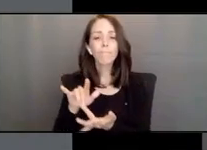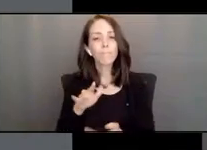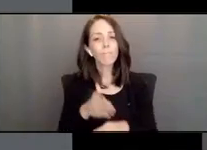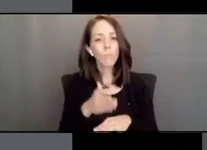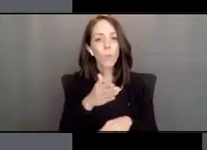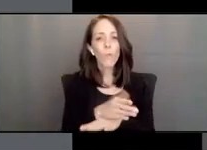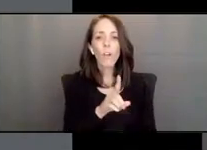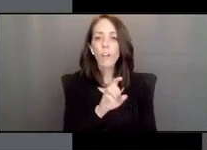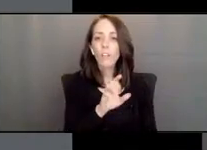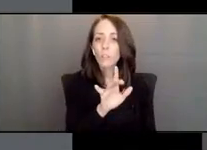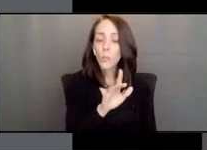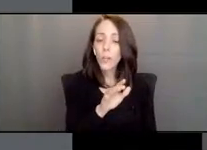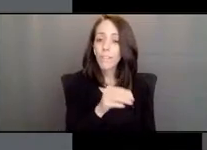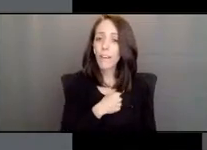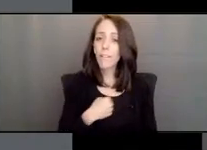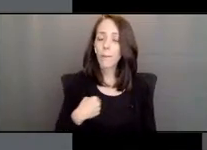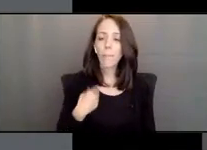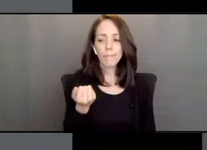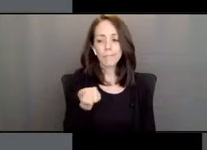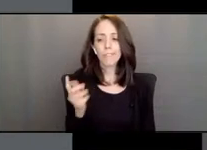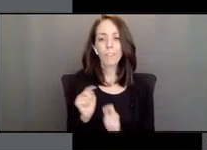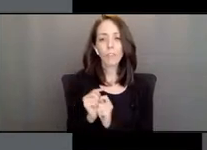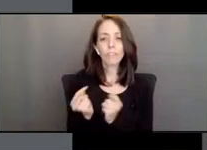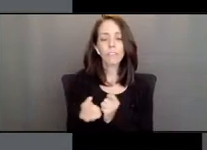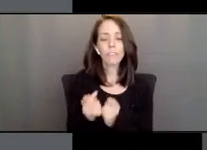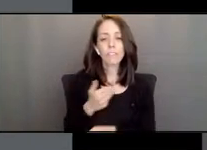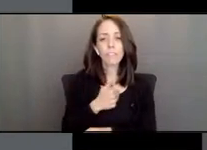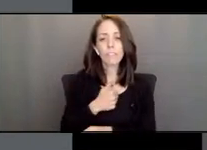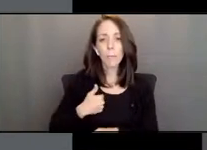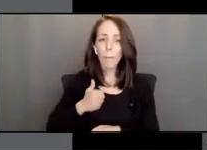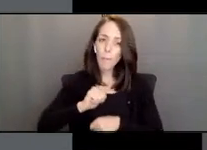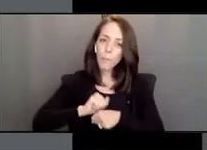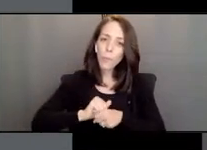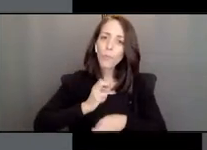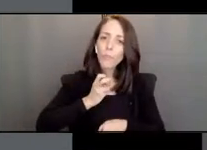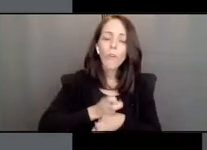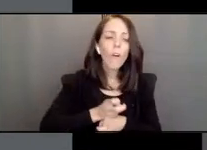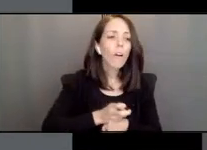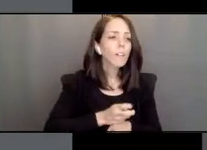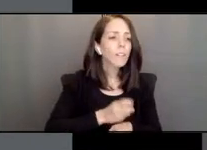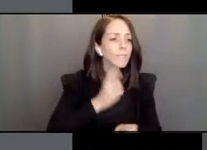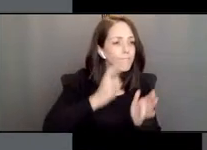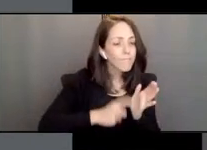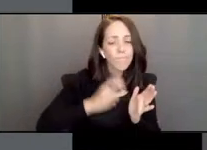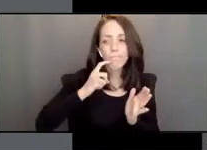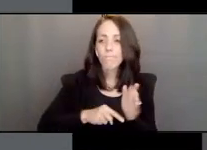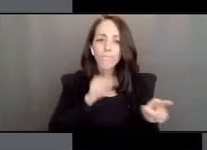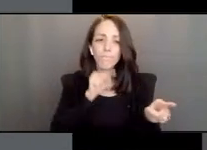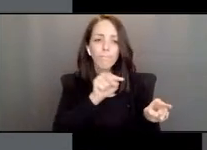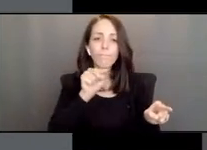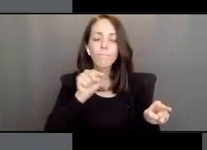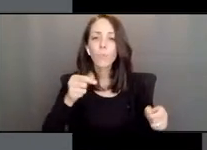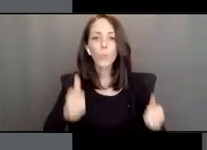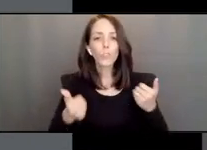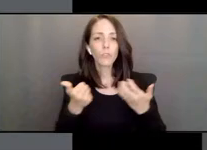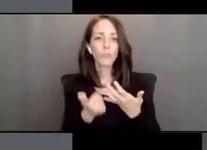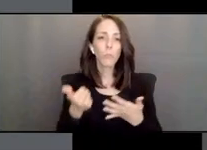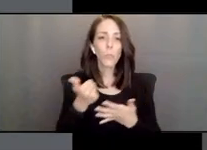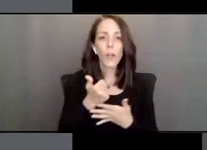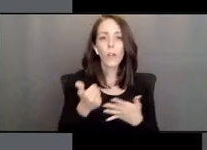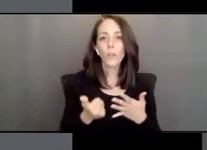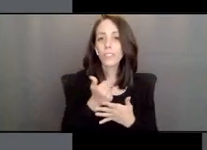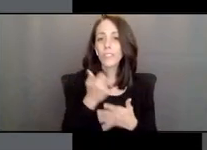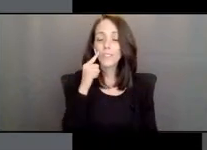several members of our team committed substantial time to ensure that we identified the most pressing priorities for OHSU in the year to come.